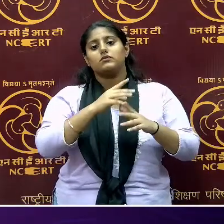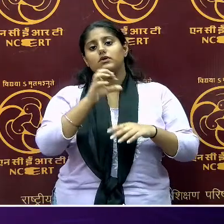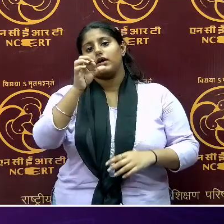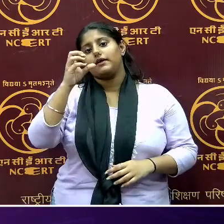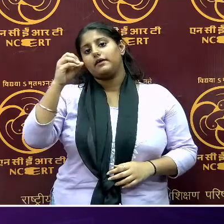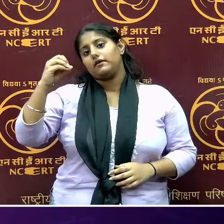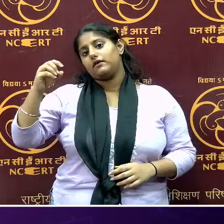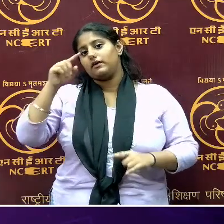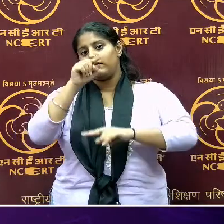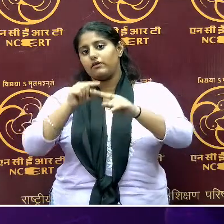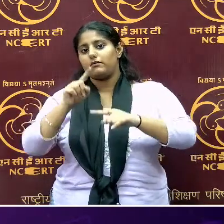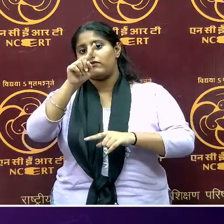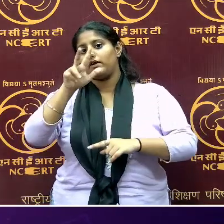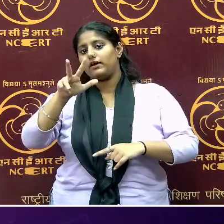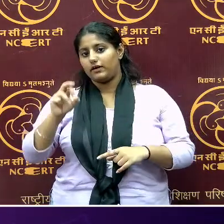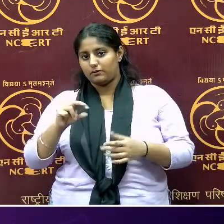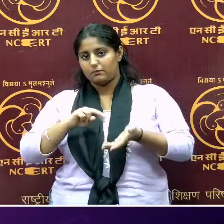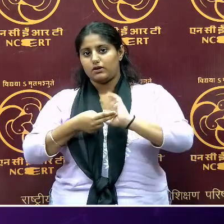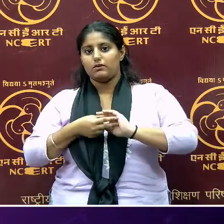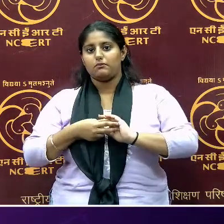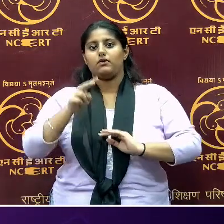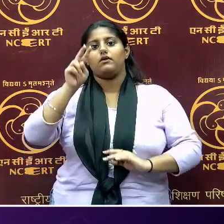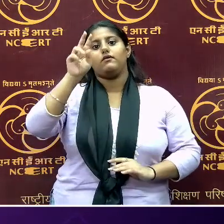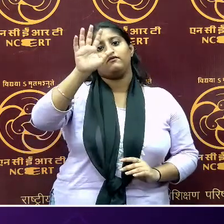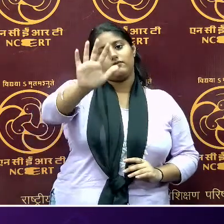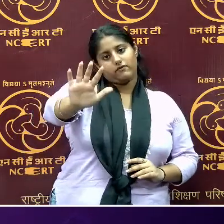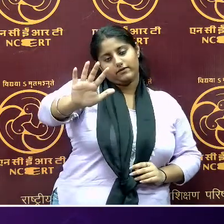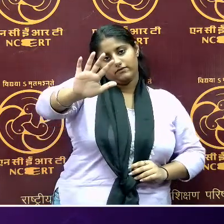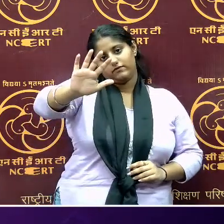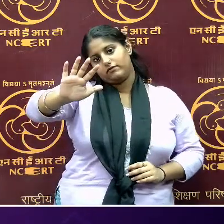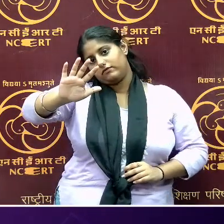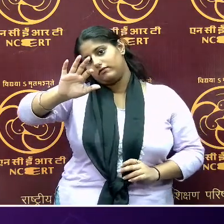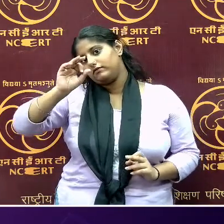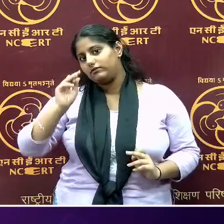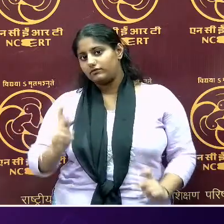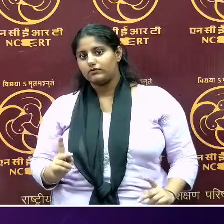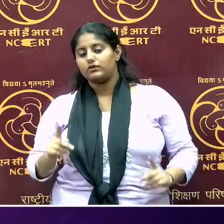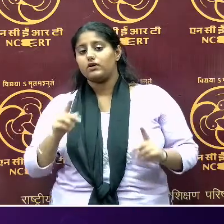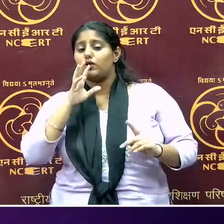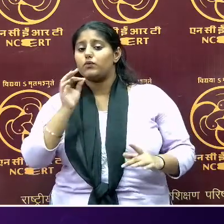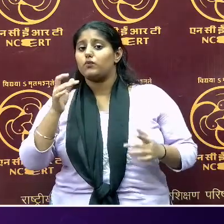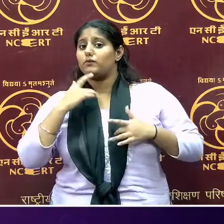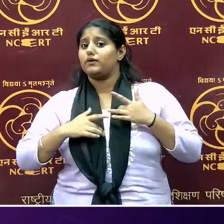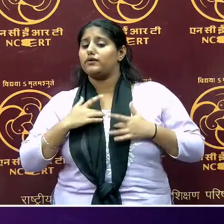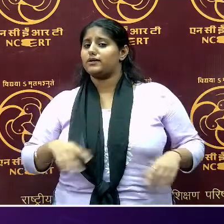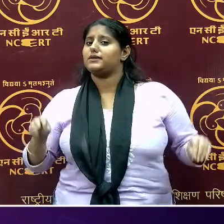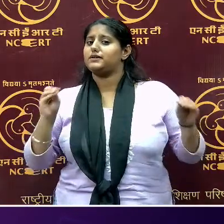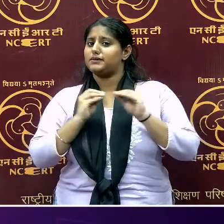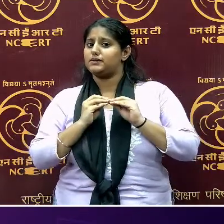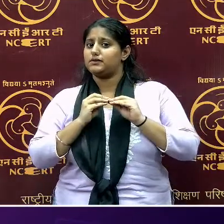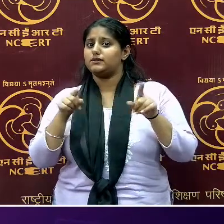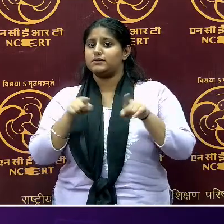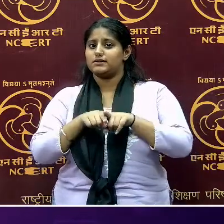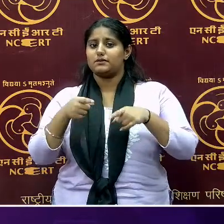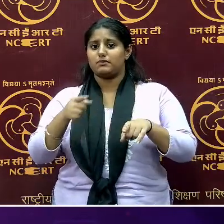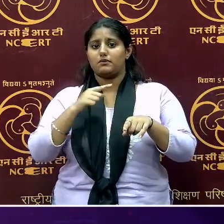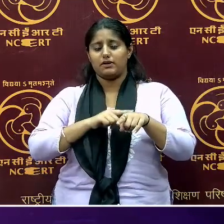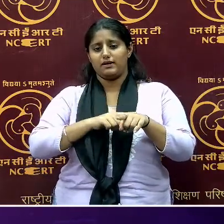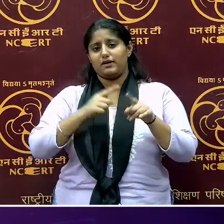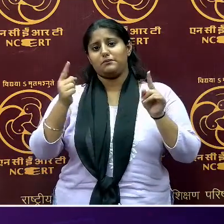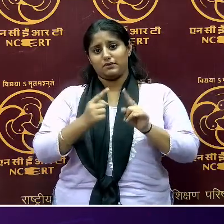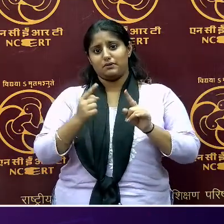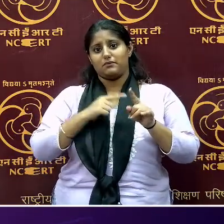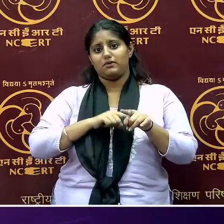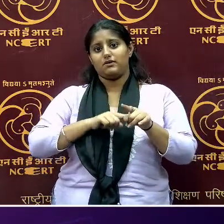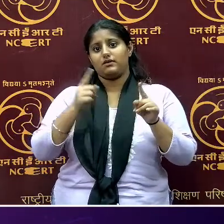by 180, that is equal to 5. Okay. So, ma'am, it's very interesting, I guess, and as we are left with a very limited